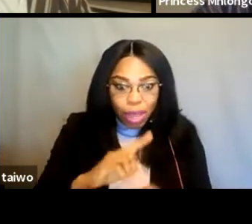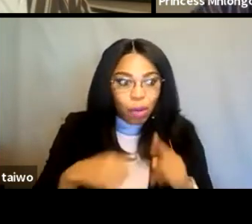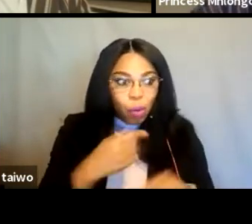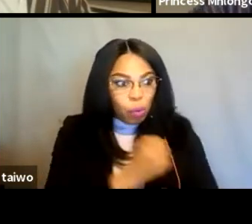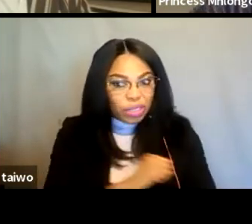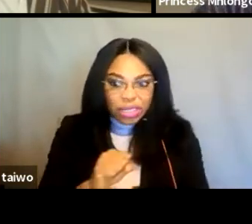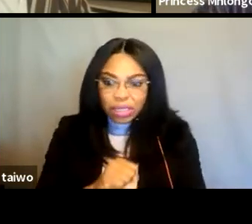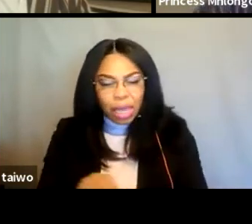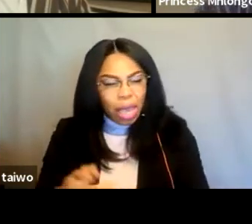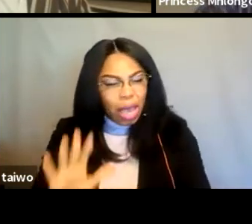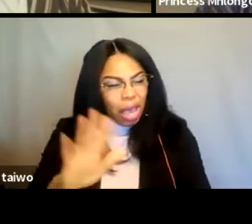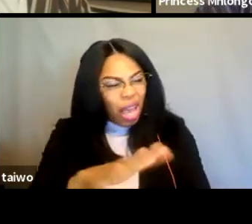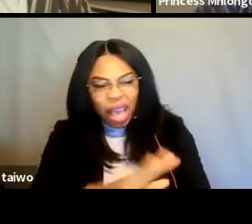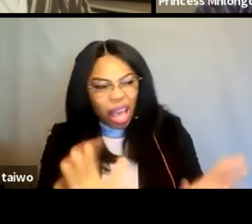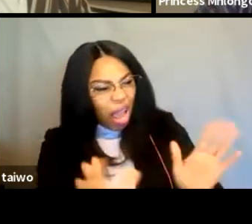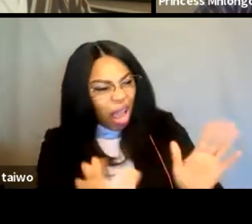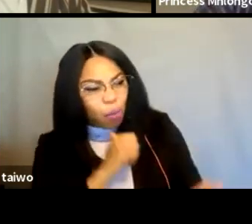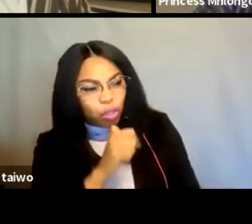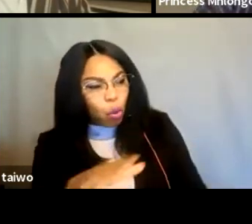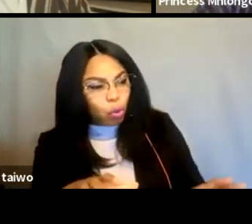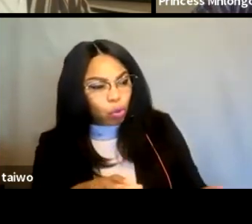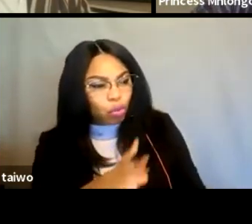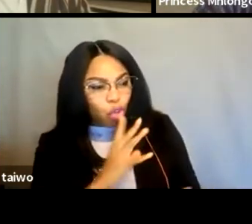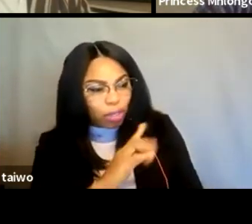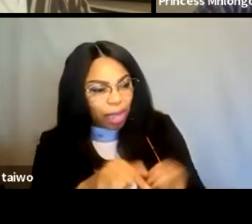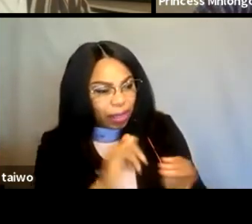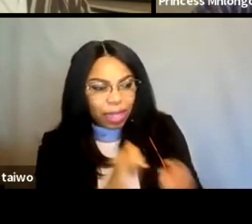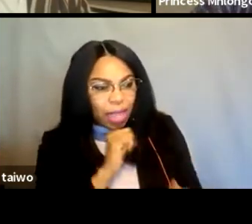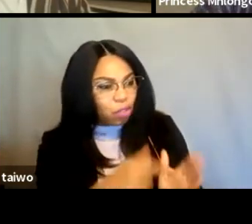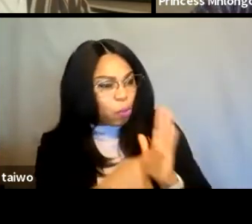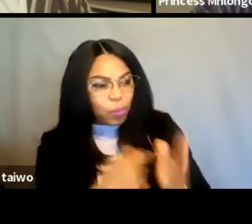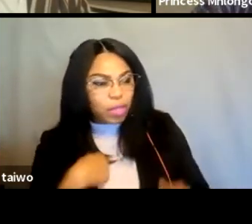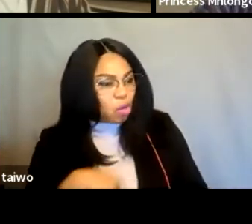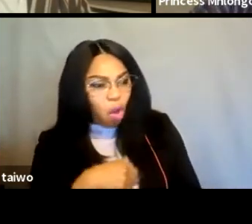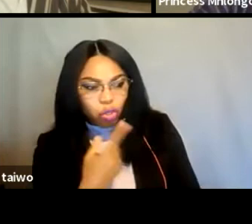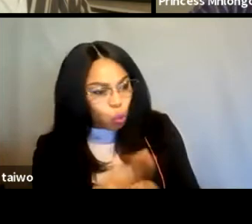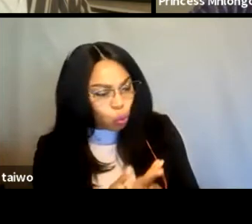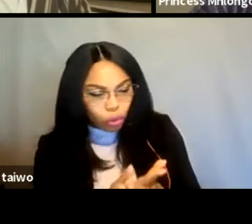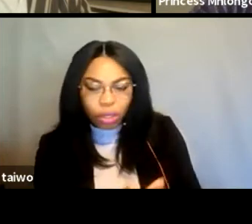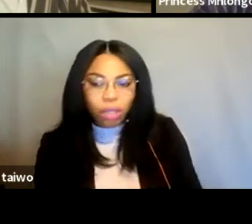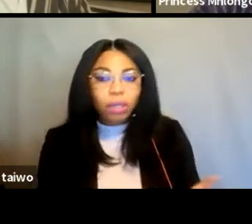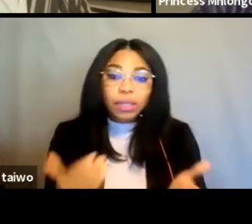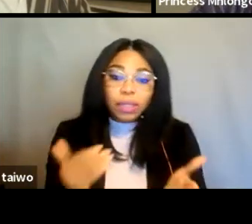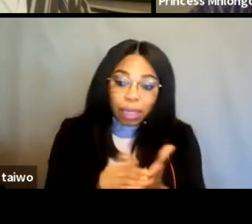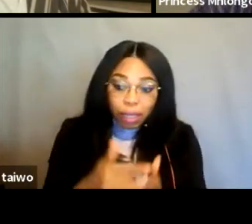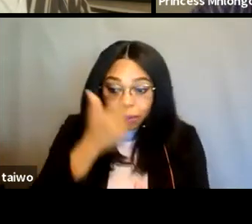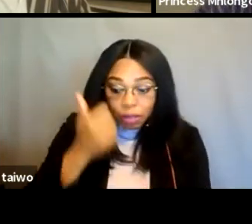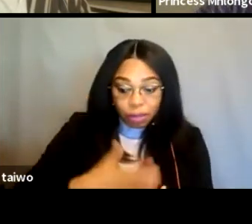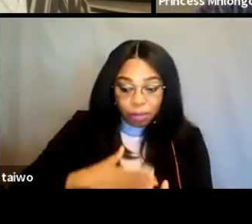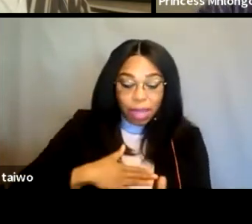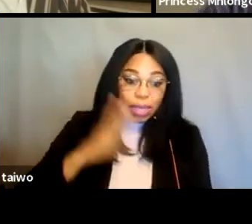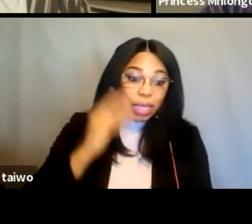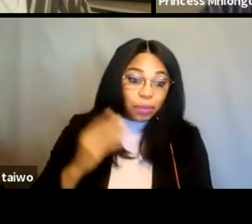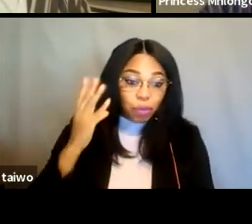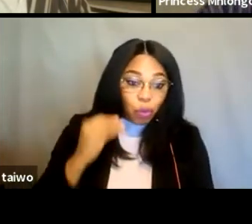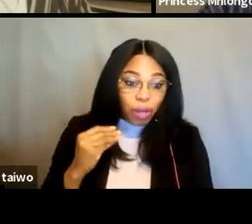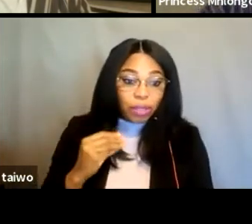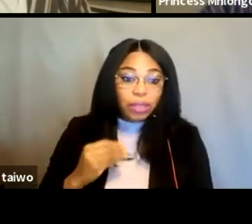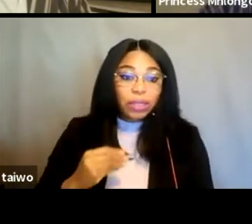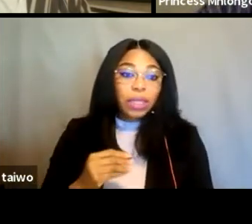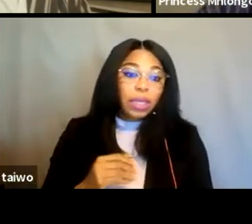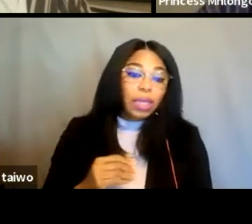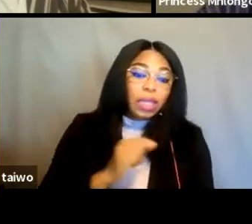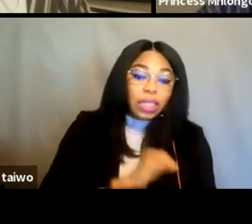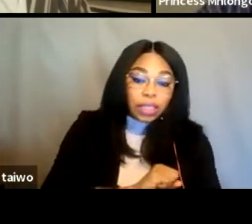no, we don't talk like that. No, this is not us, you know, you're not representing us well. And again, because of my experience, stage managing